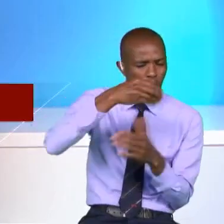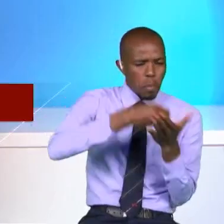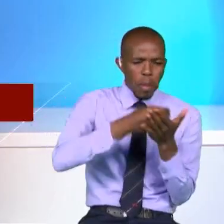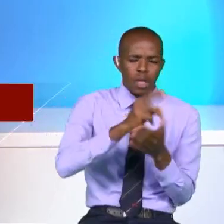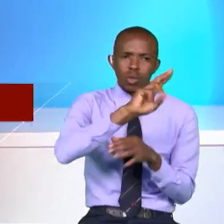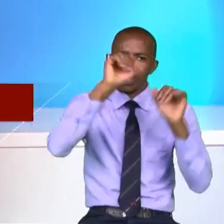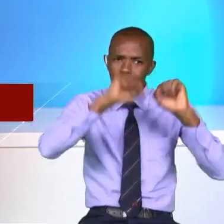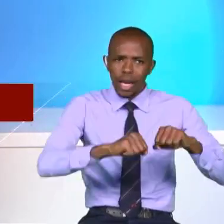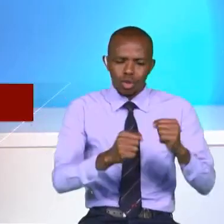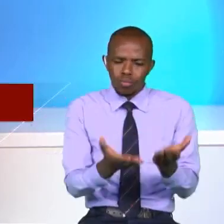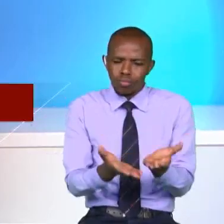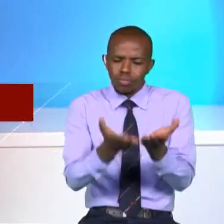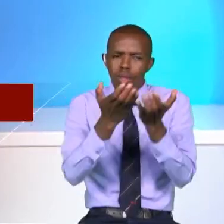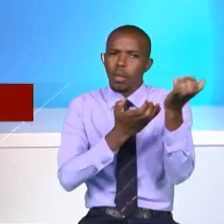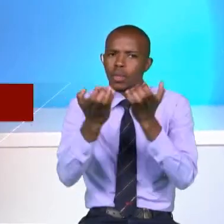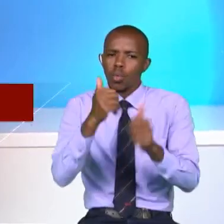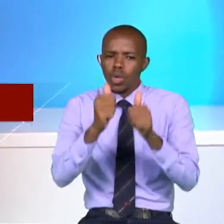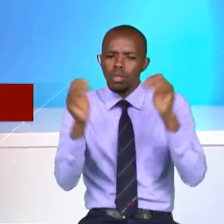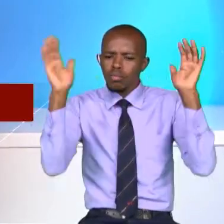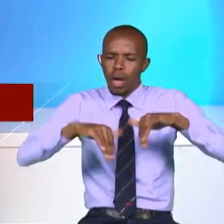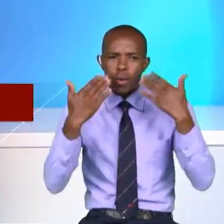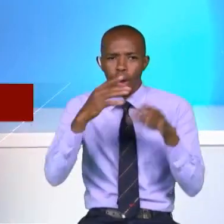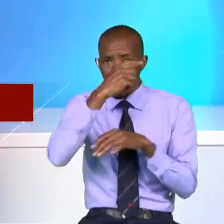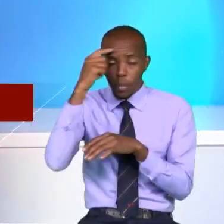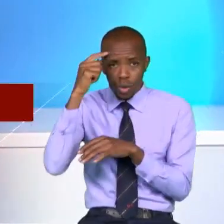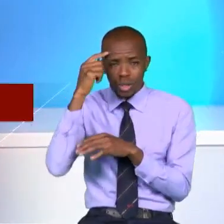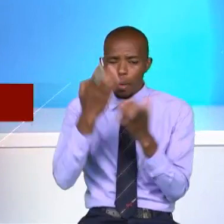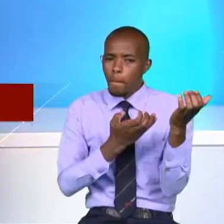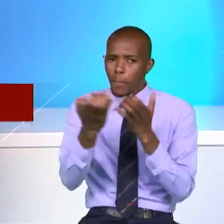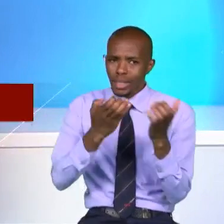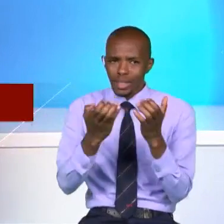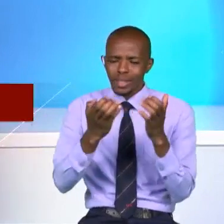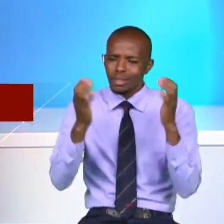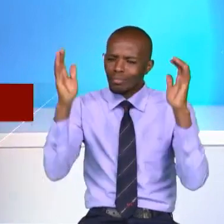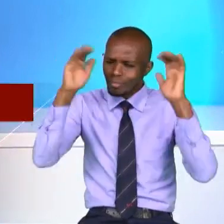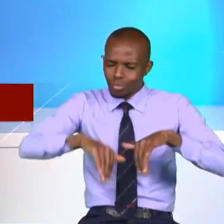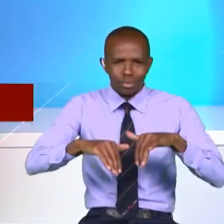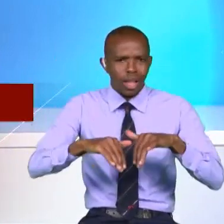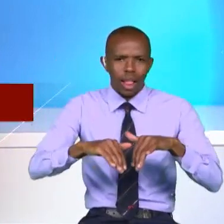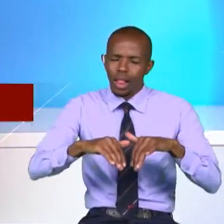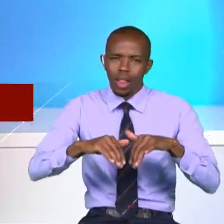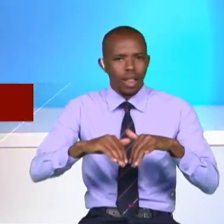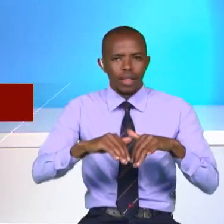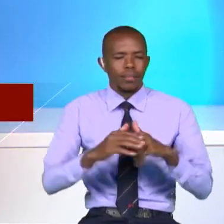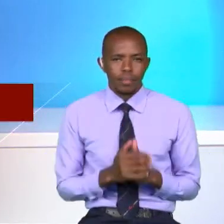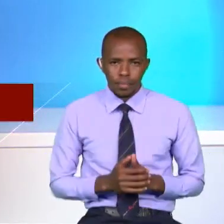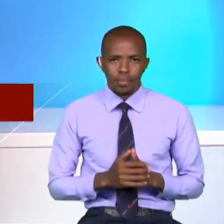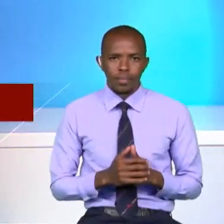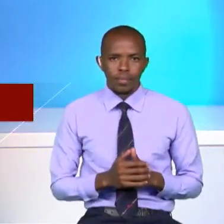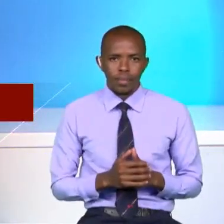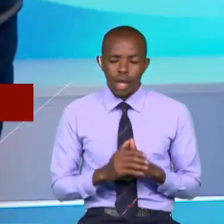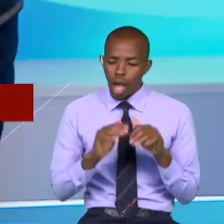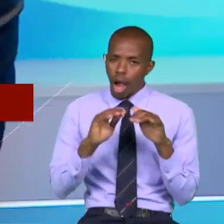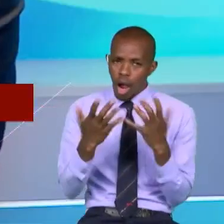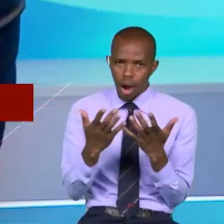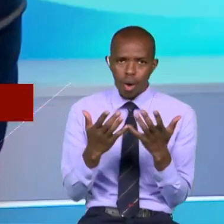can be used to uplift those businesses that have collapsed? Because the list of businesses that have collapsed is phenomenal. And also, the manner in which